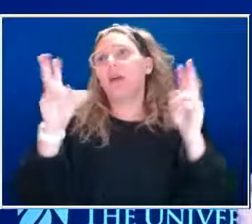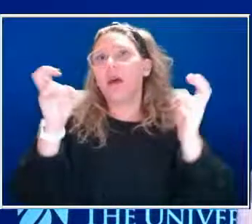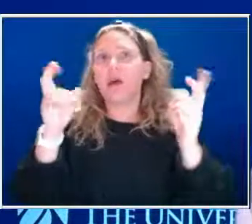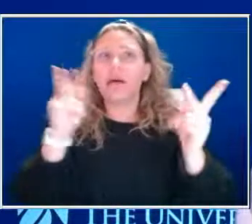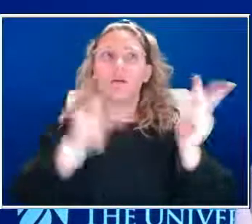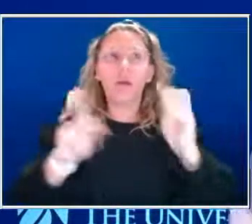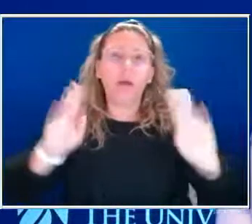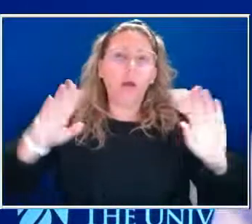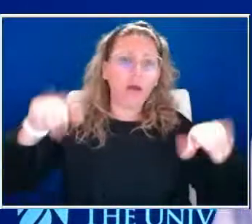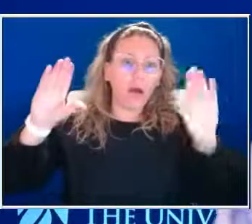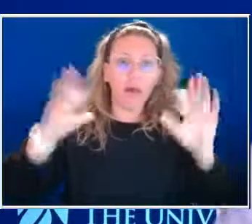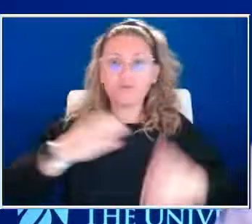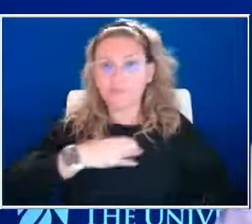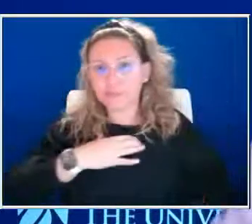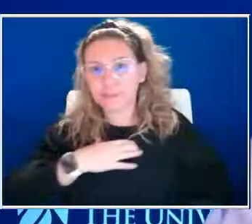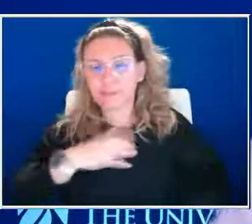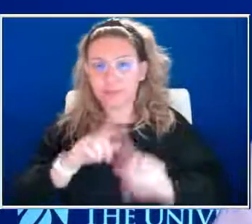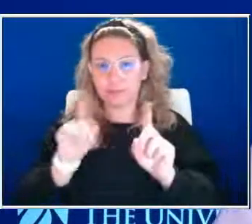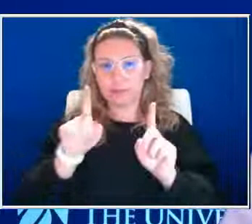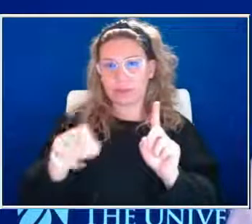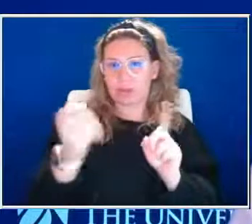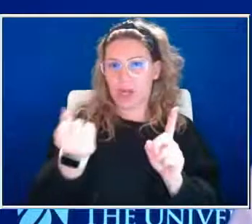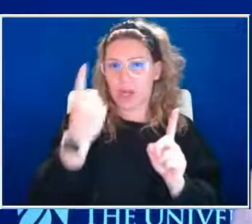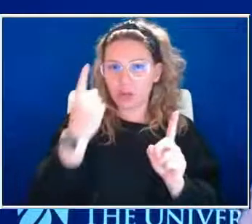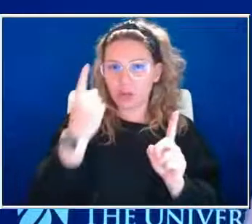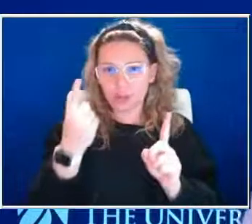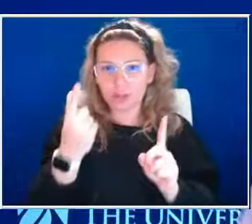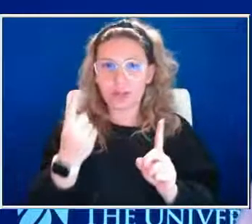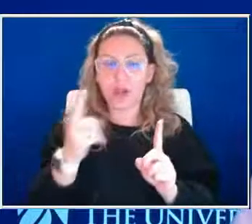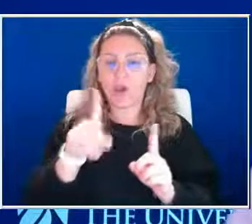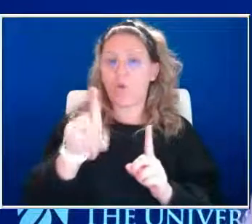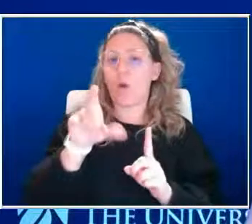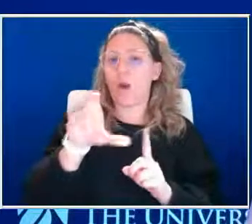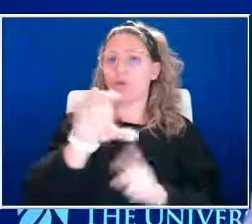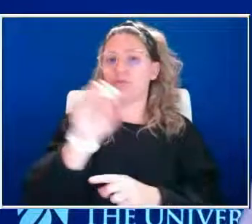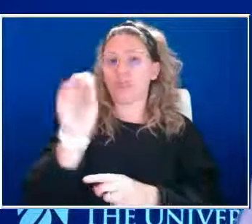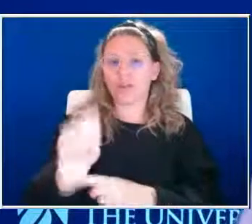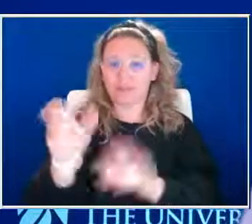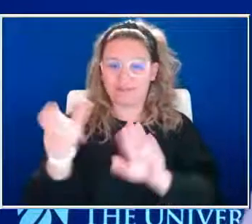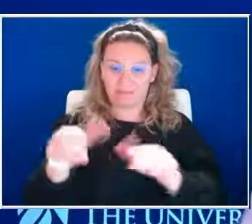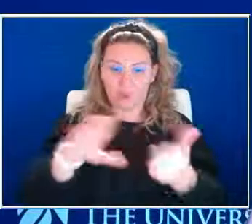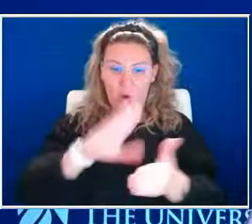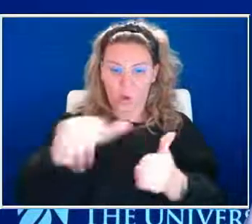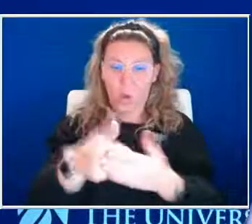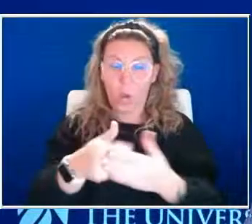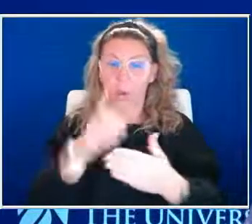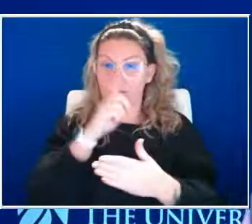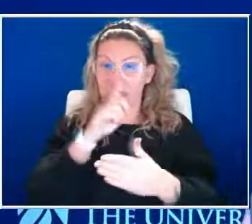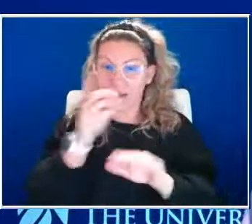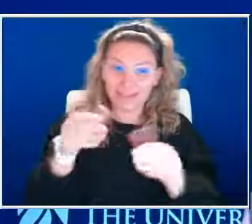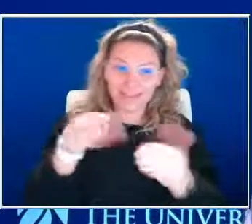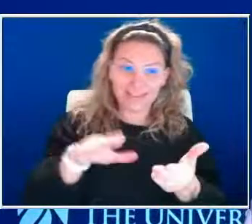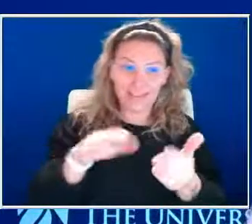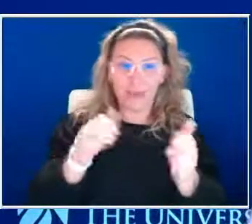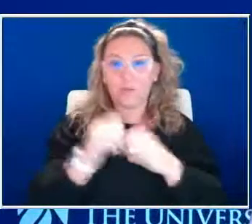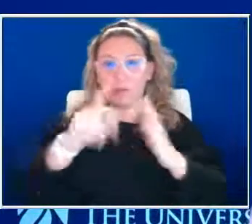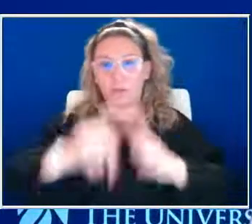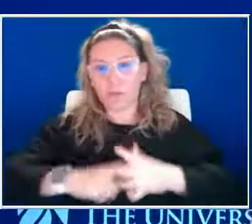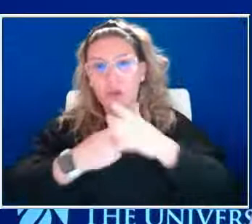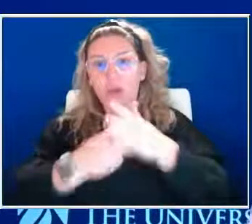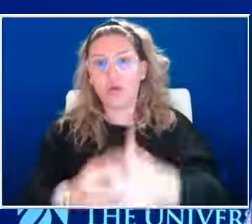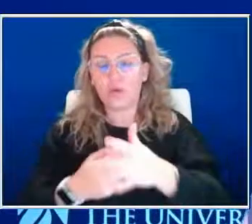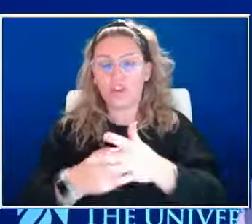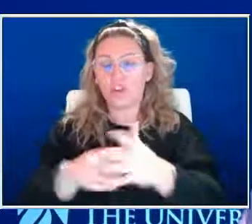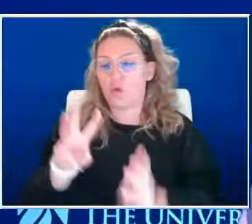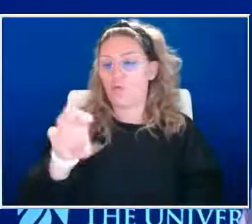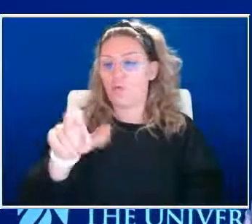what you also have to understand is that 100% mortality, all of the mice died in that original Wuhan isolate as well. And so the other